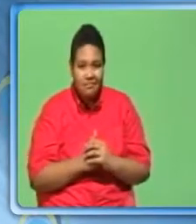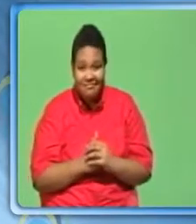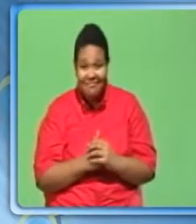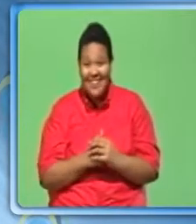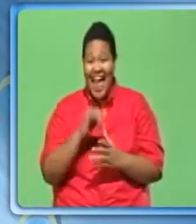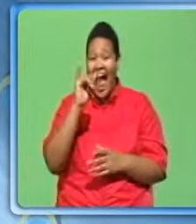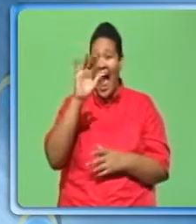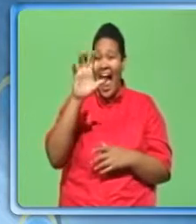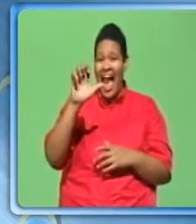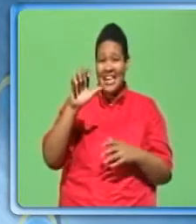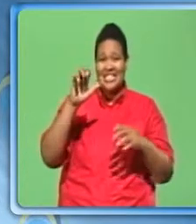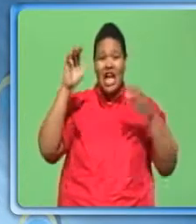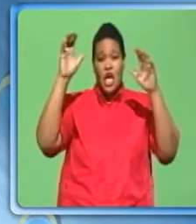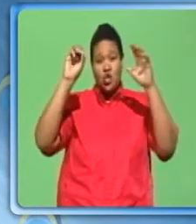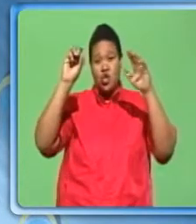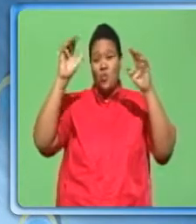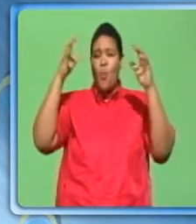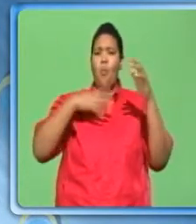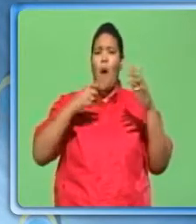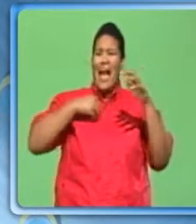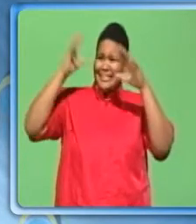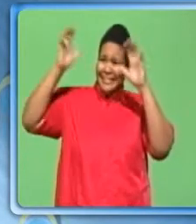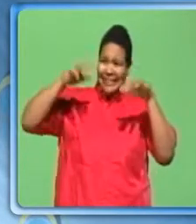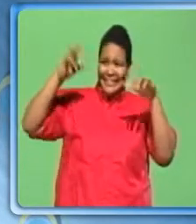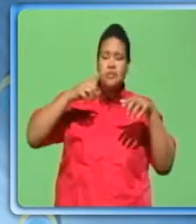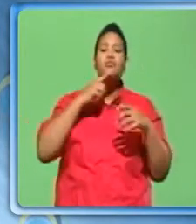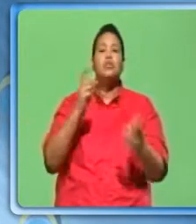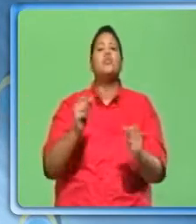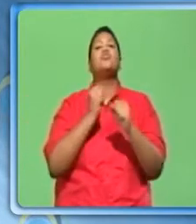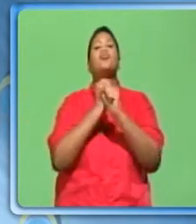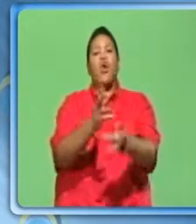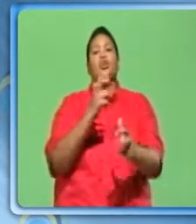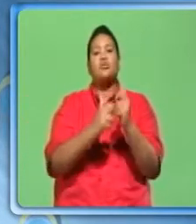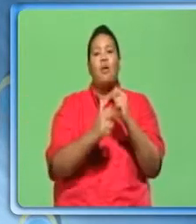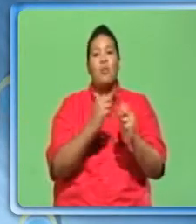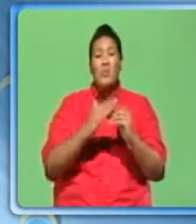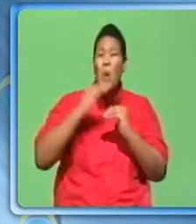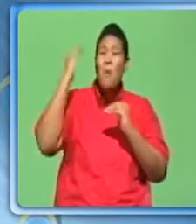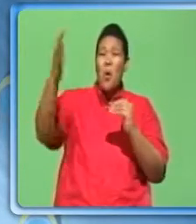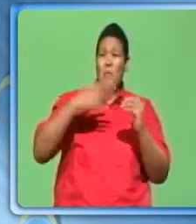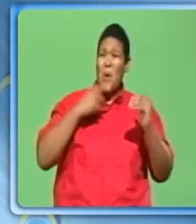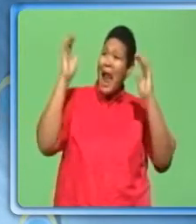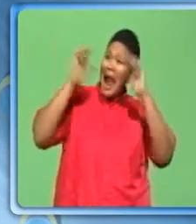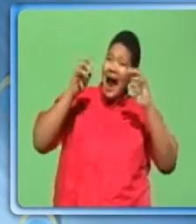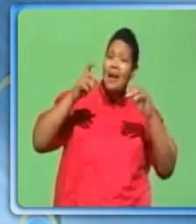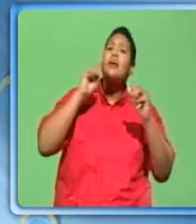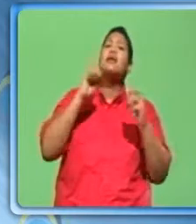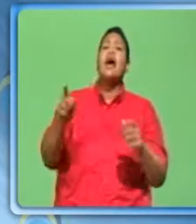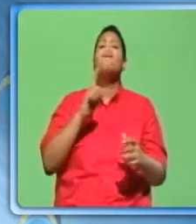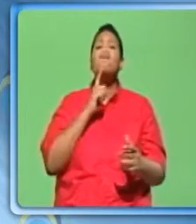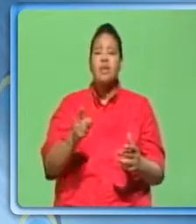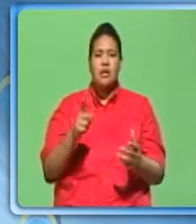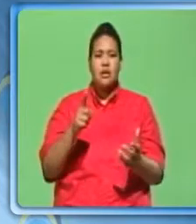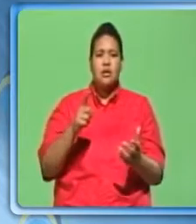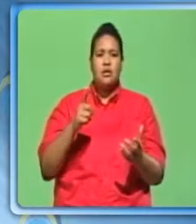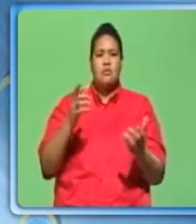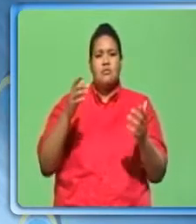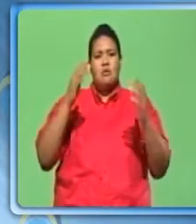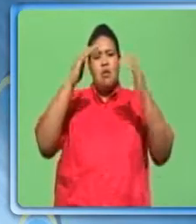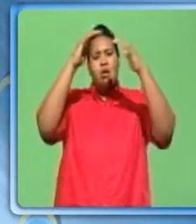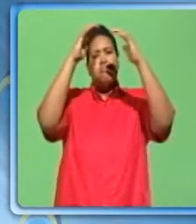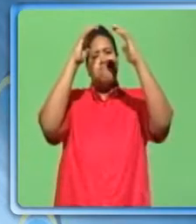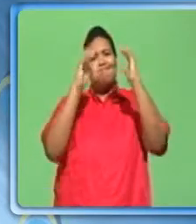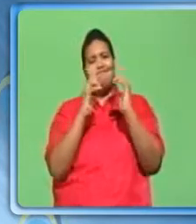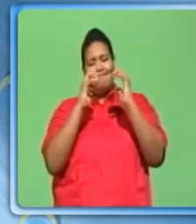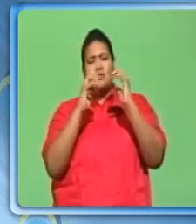and snow cause problems. Too much snow can exceed the maximum load of the roof, so you will need